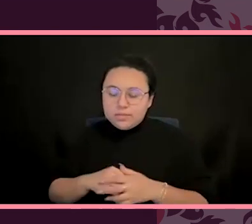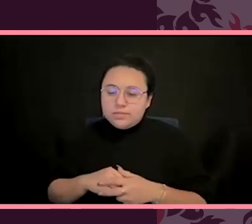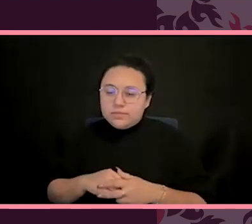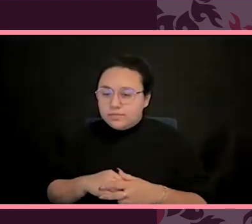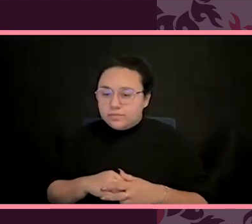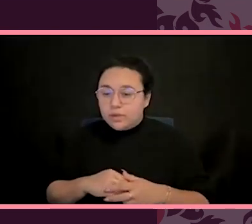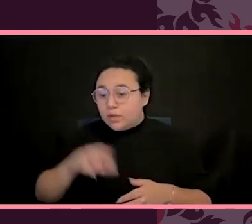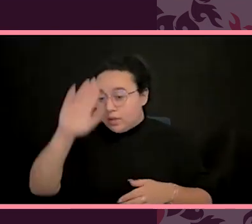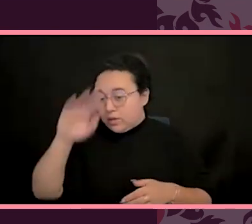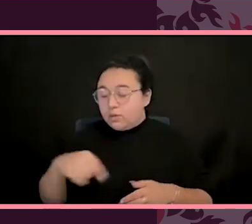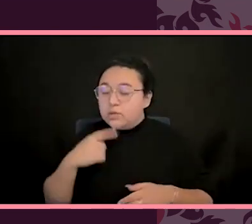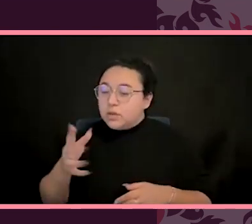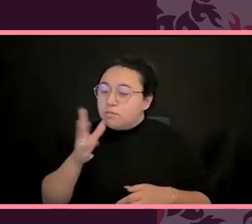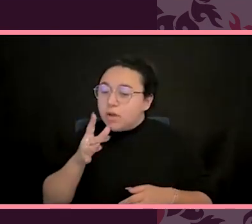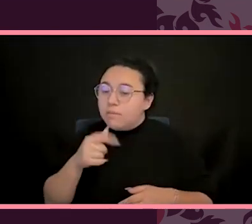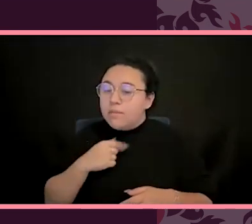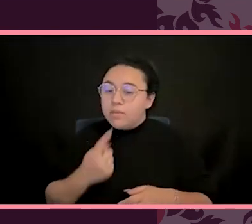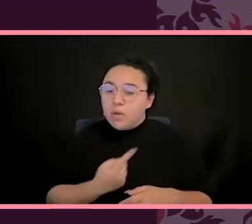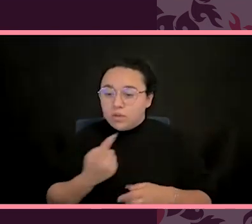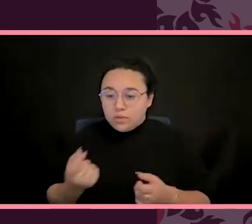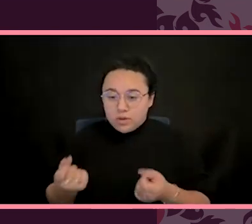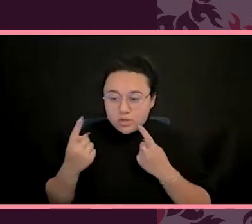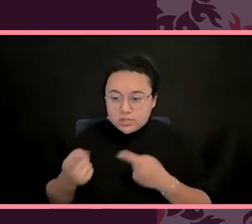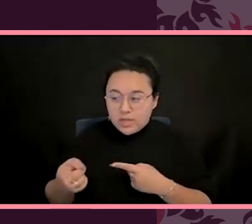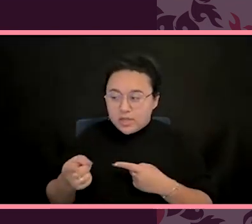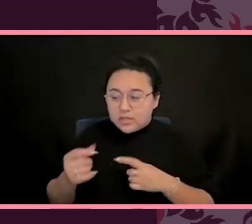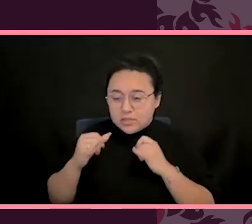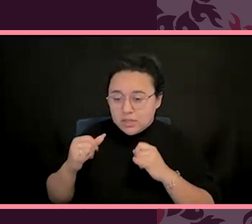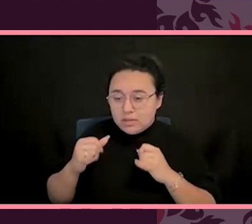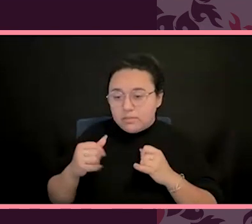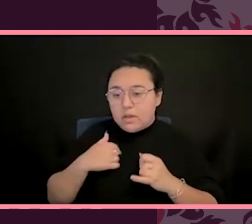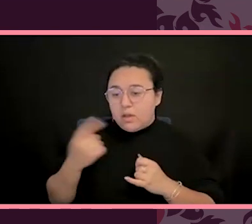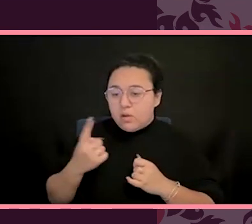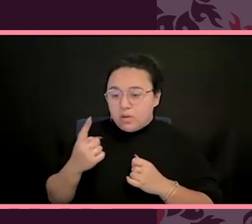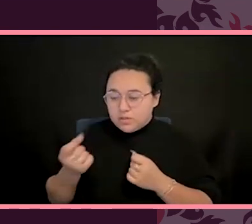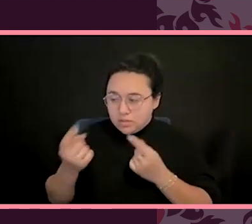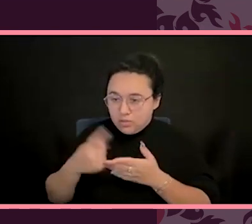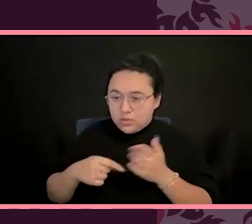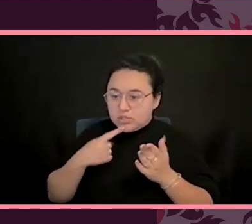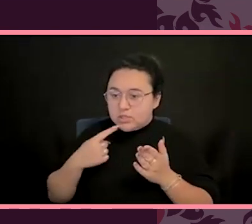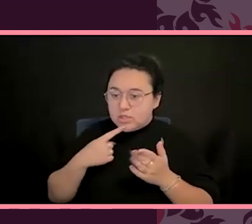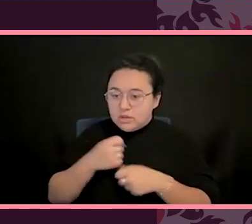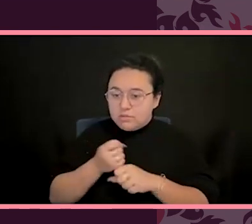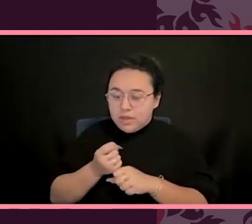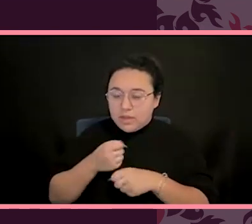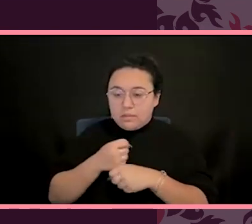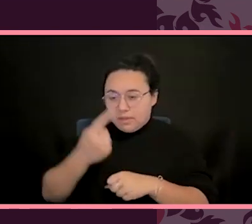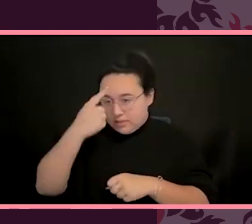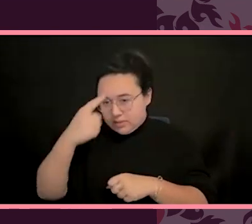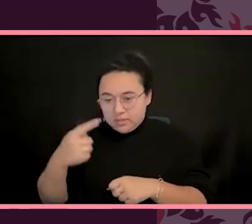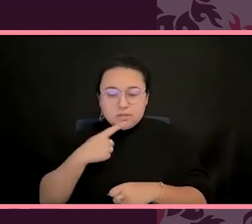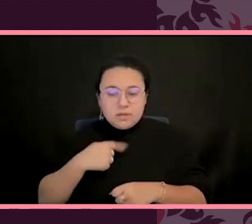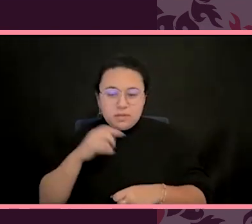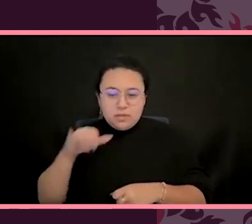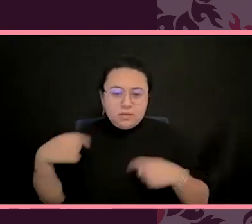know, how you always tell mommy that I'm the only one that really understands you. And I always get what you're saying and I make things make sense, which is he's been telling me